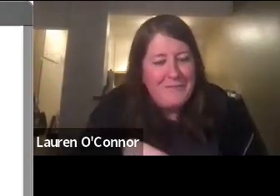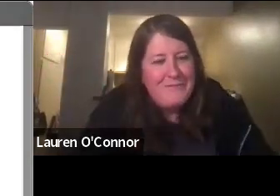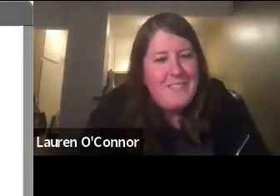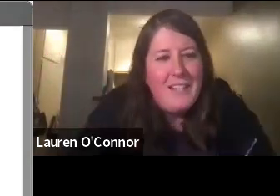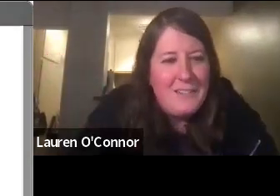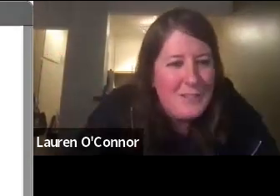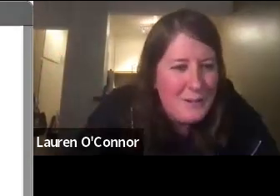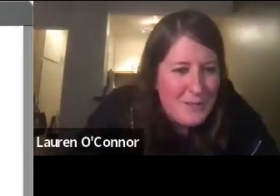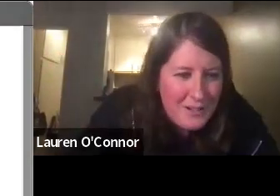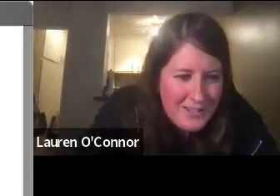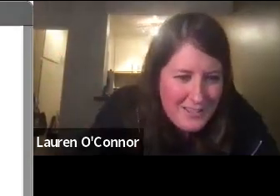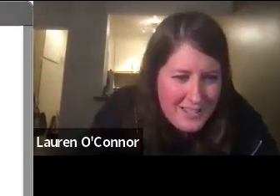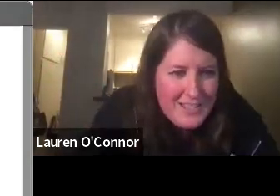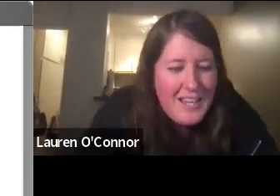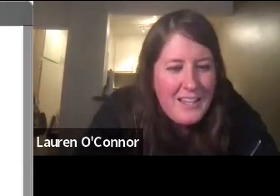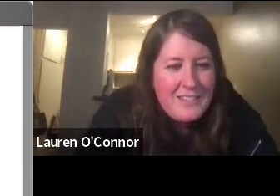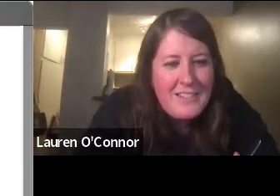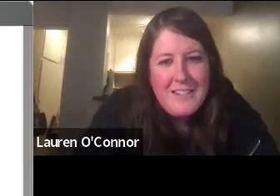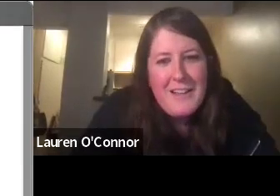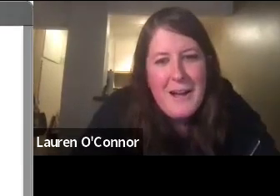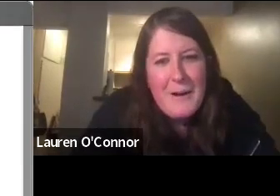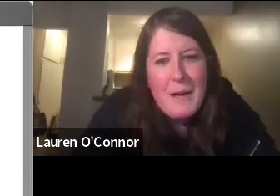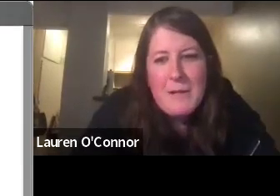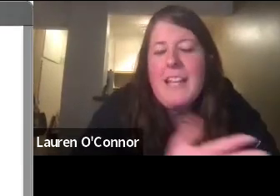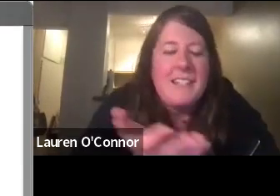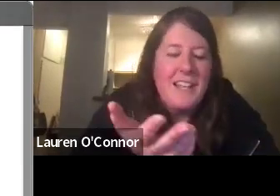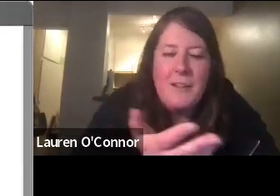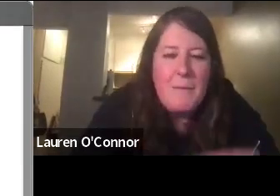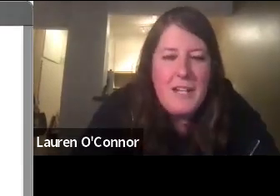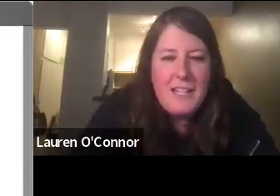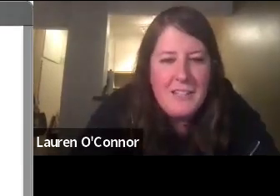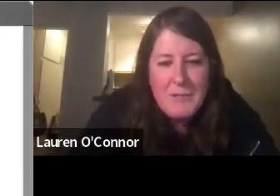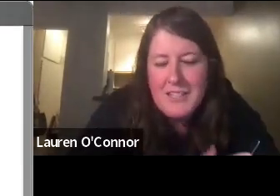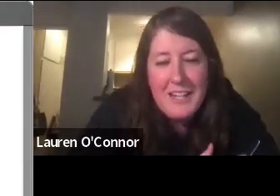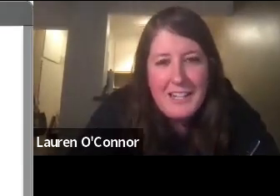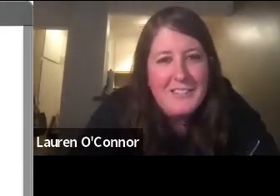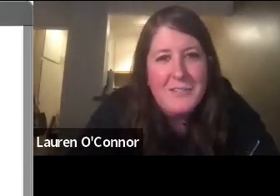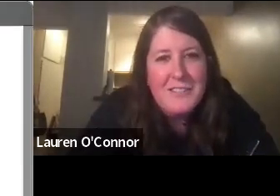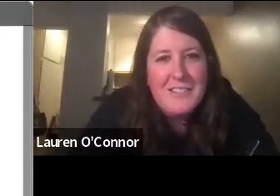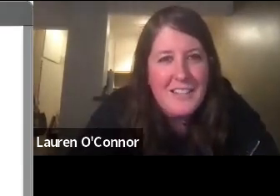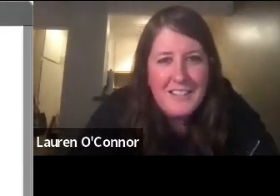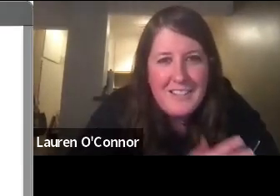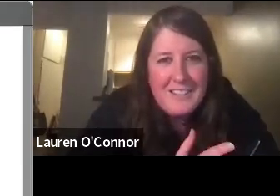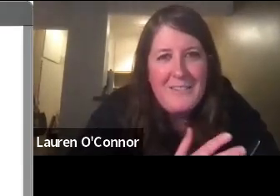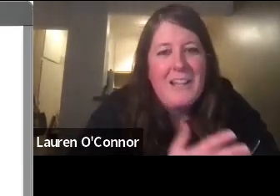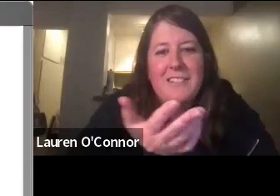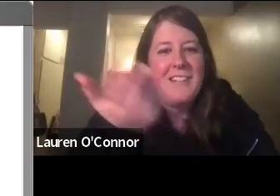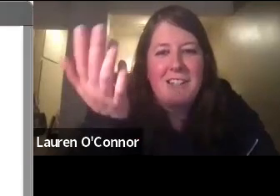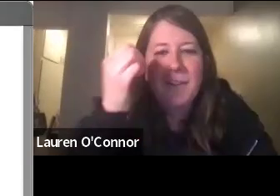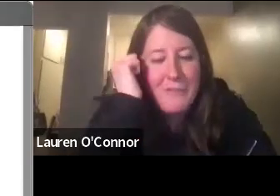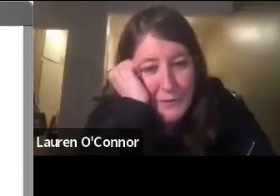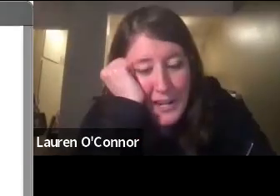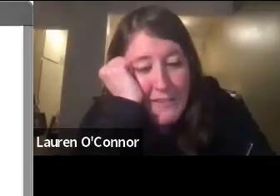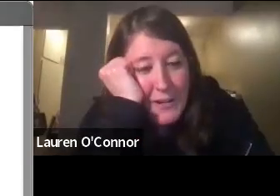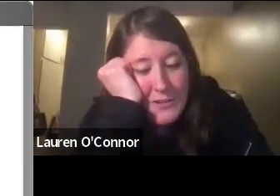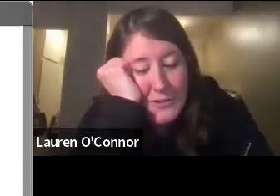of the script. There it is. It says the end. I mean, like I said though, I mean, God, I could do this, I could